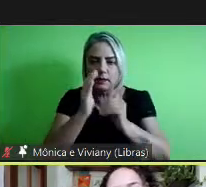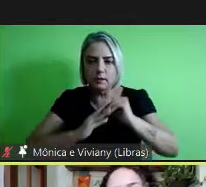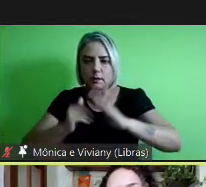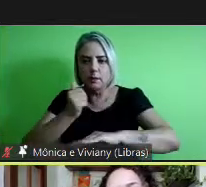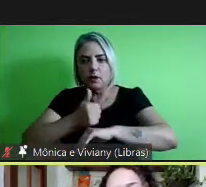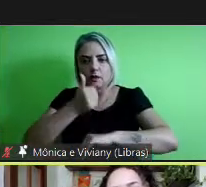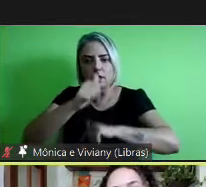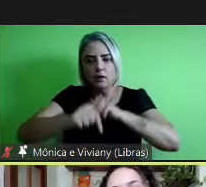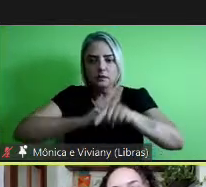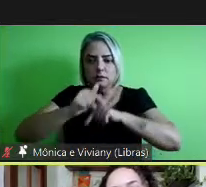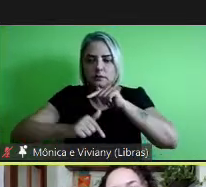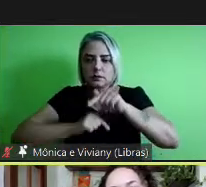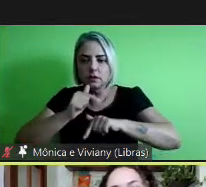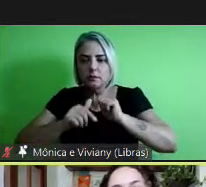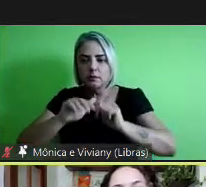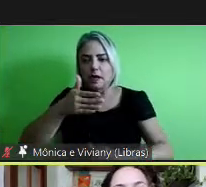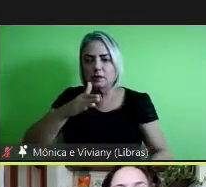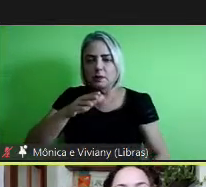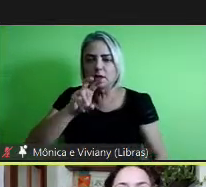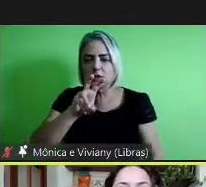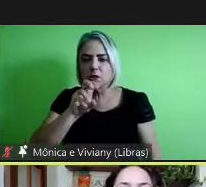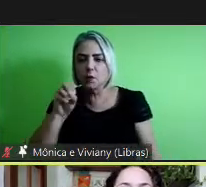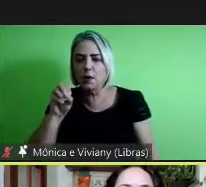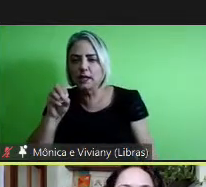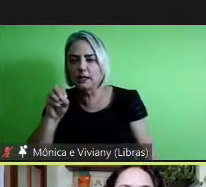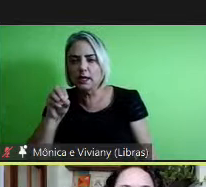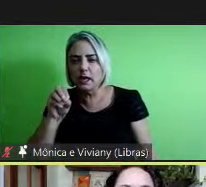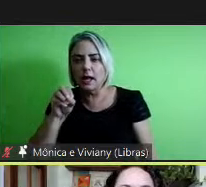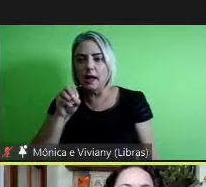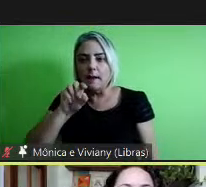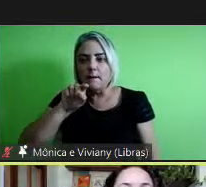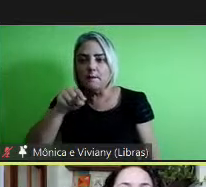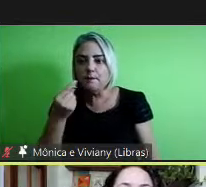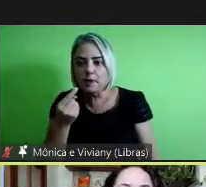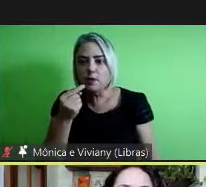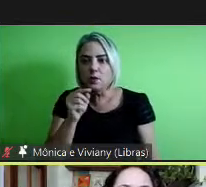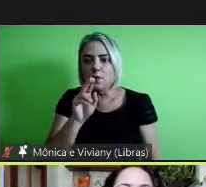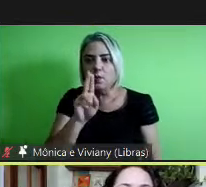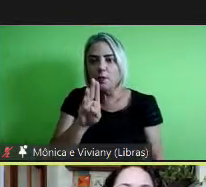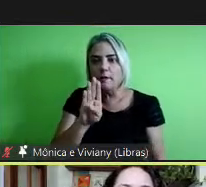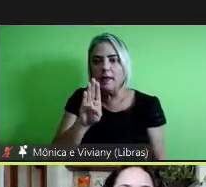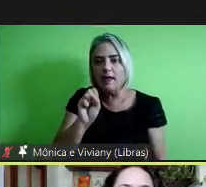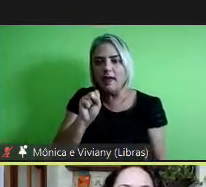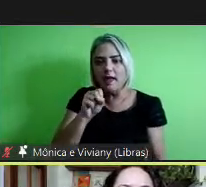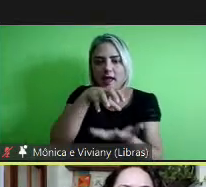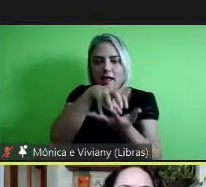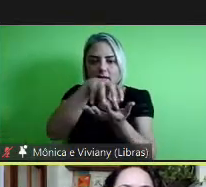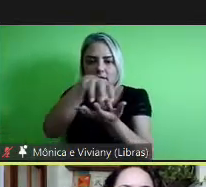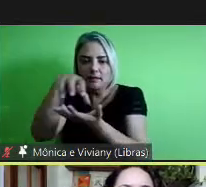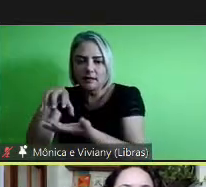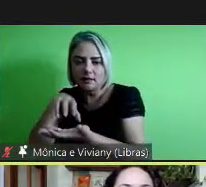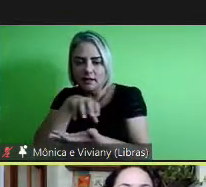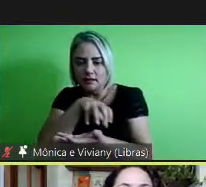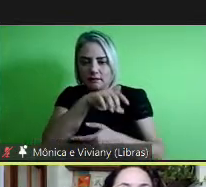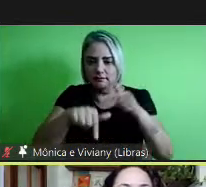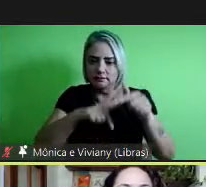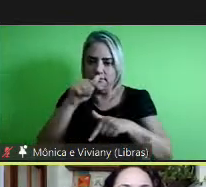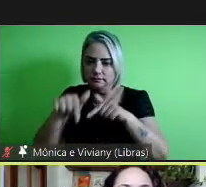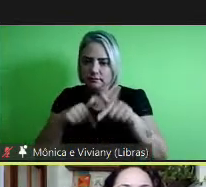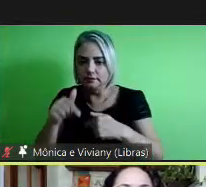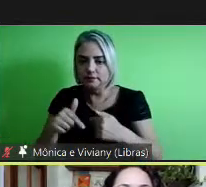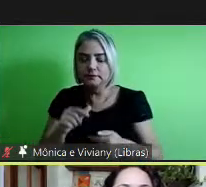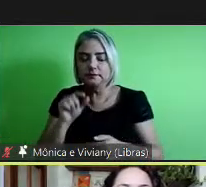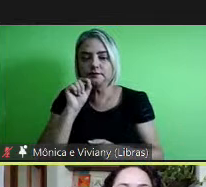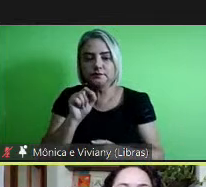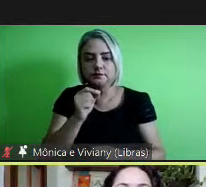teams, APS teams that work in around 50,000 basic health units. So this is where those teams